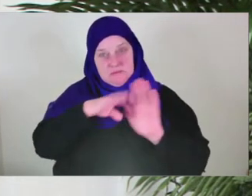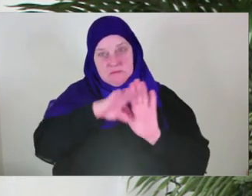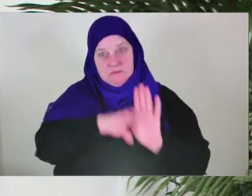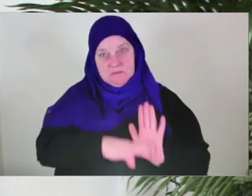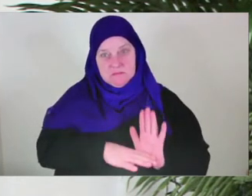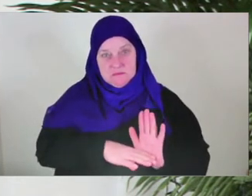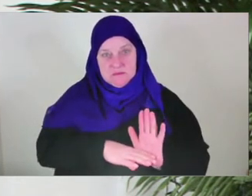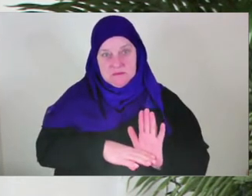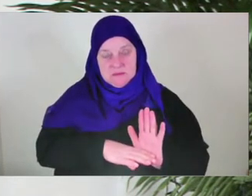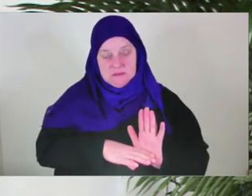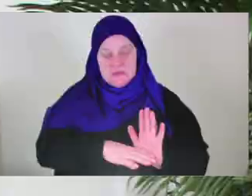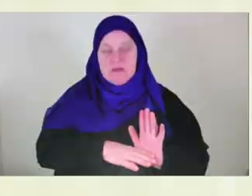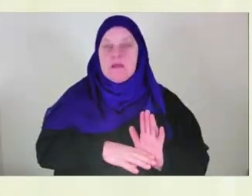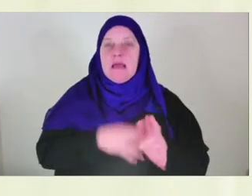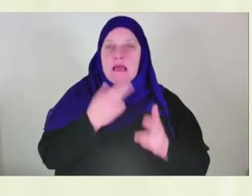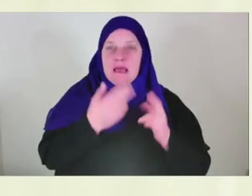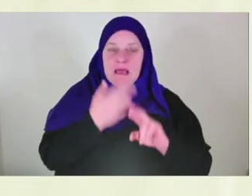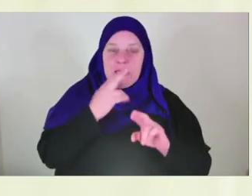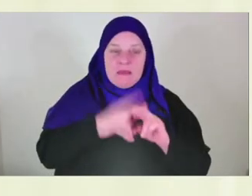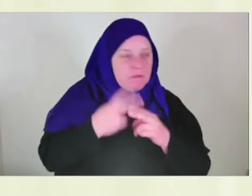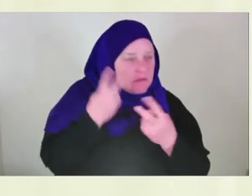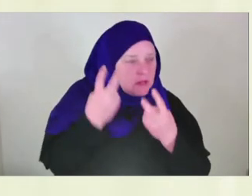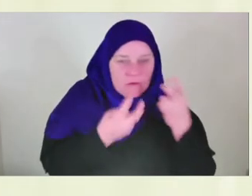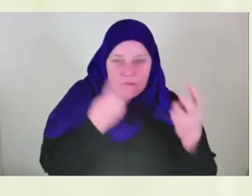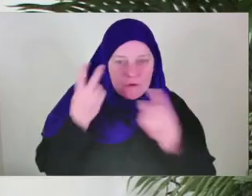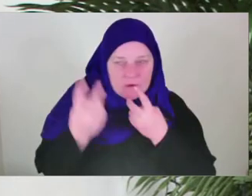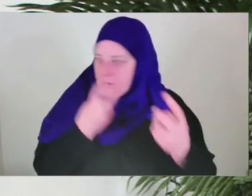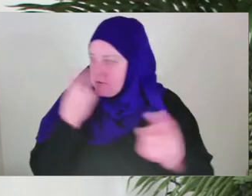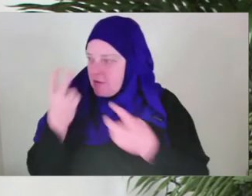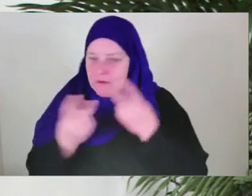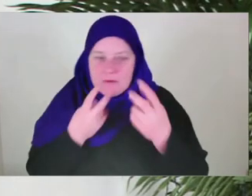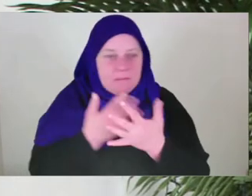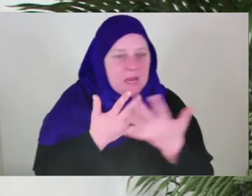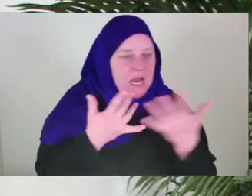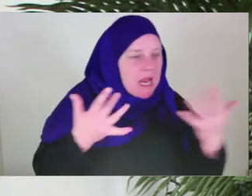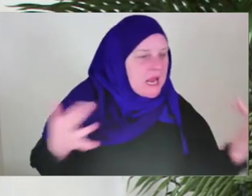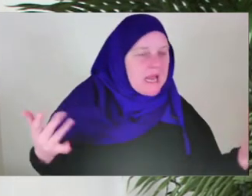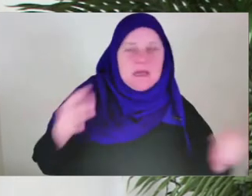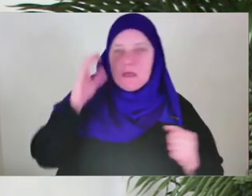rat a mile away, I think, when it comes to that, when it comes to that sort of thing.